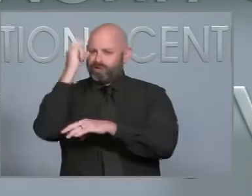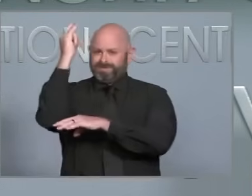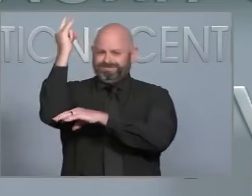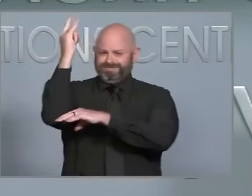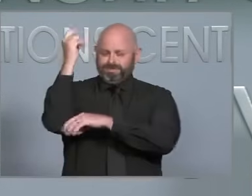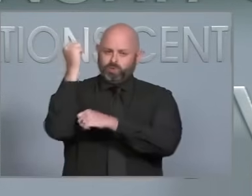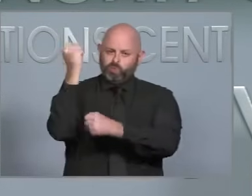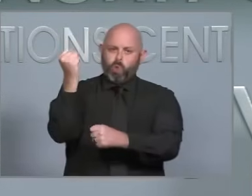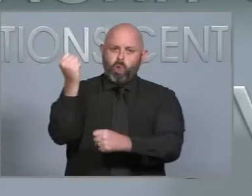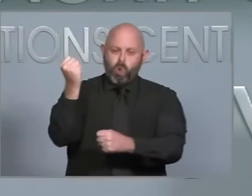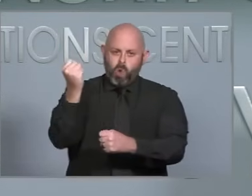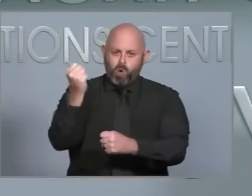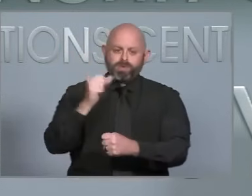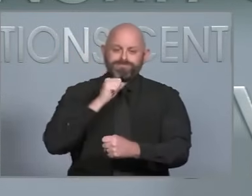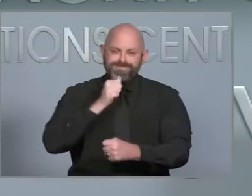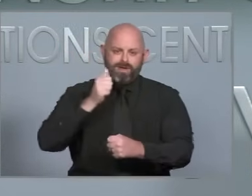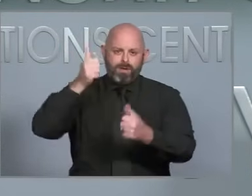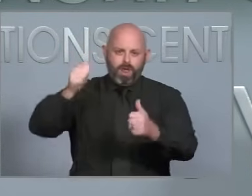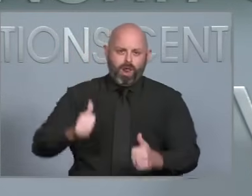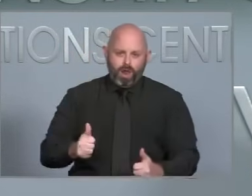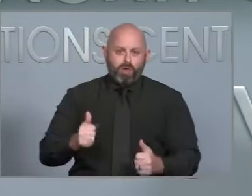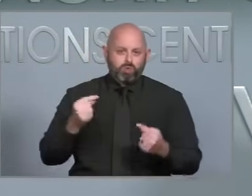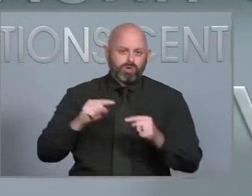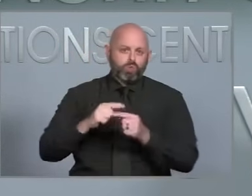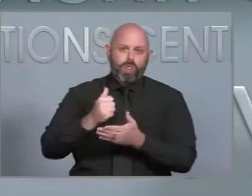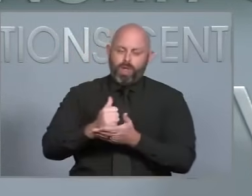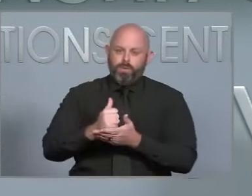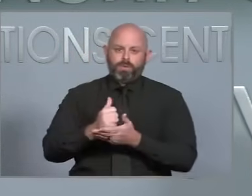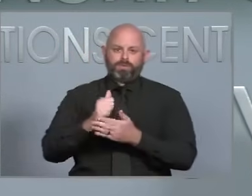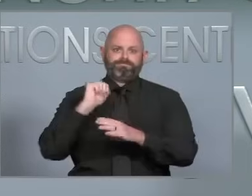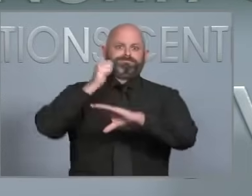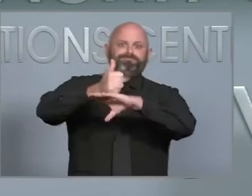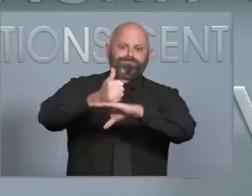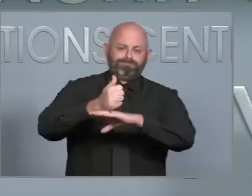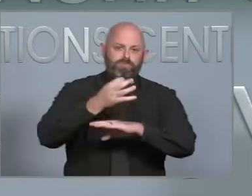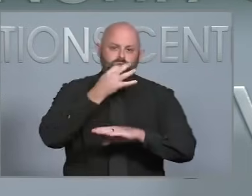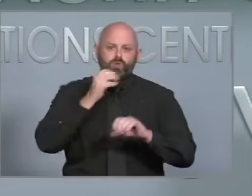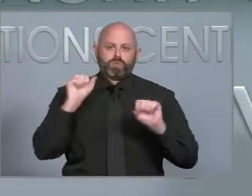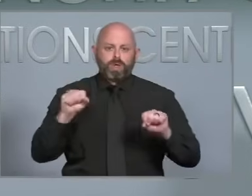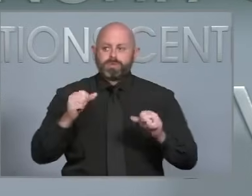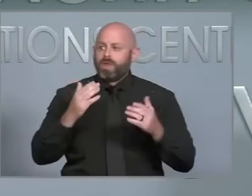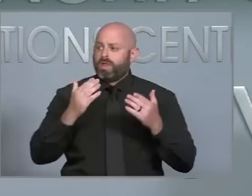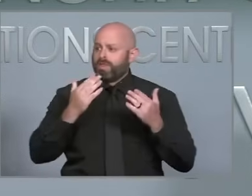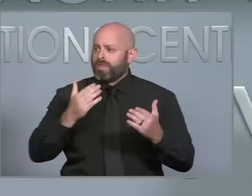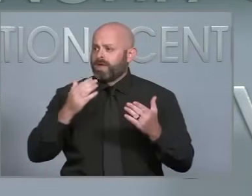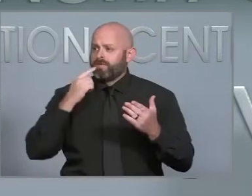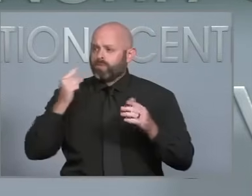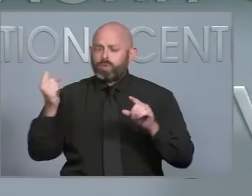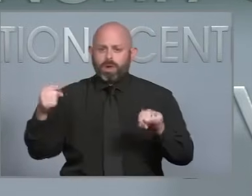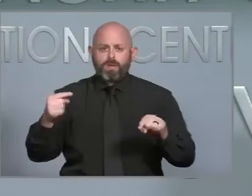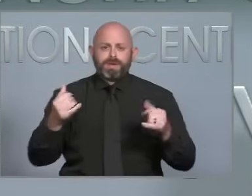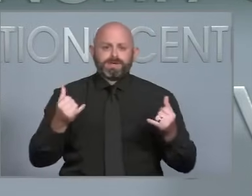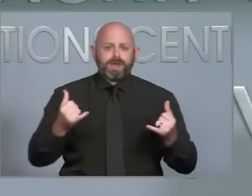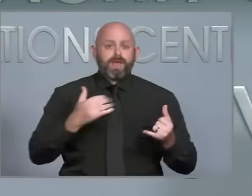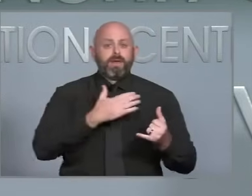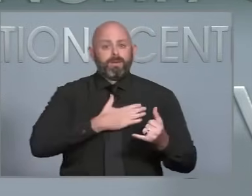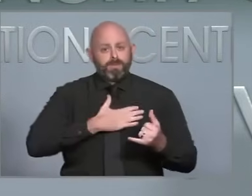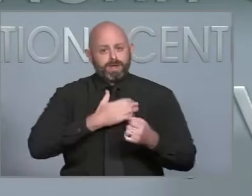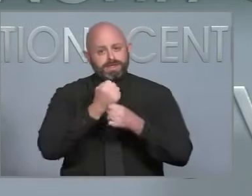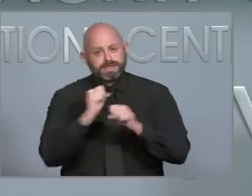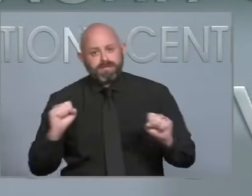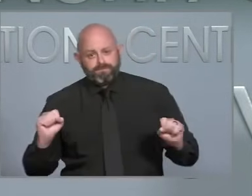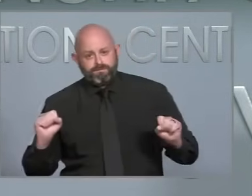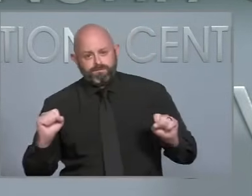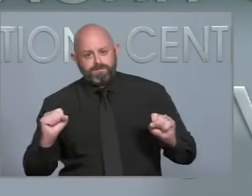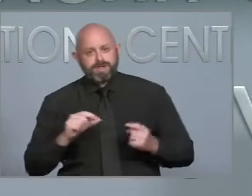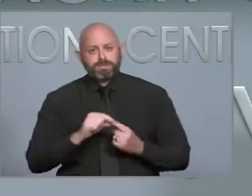that service as soon as possible. Thank you all for being here with us today. Please stay safe, particularly to our